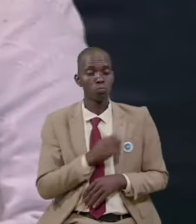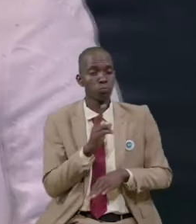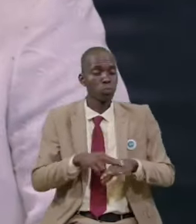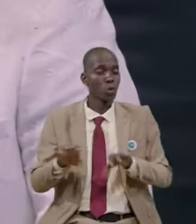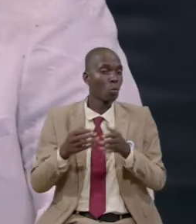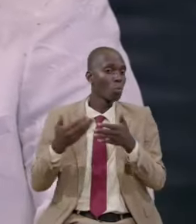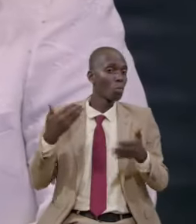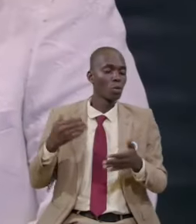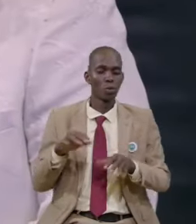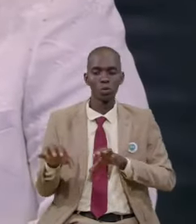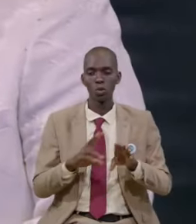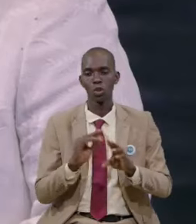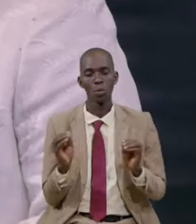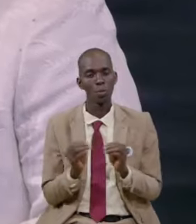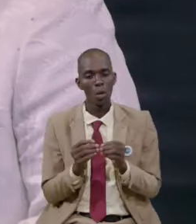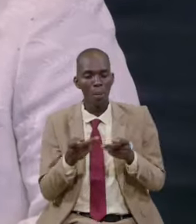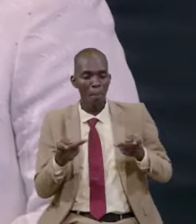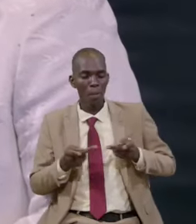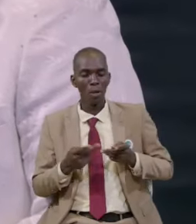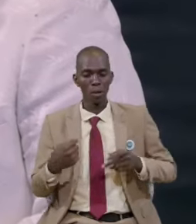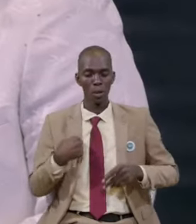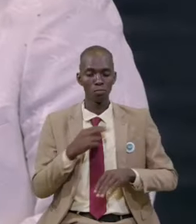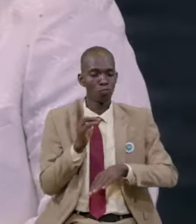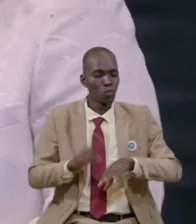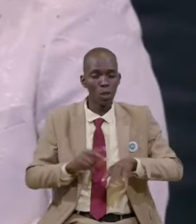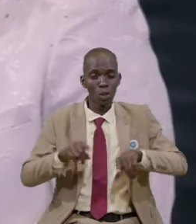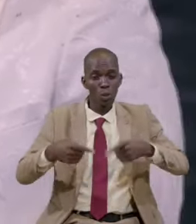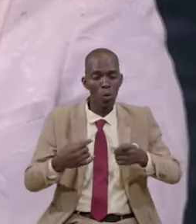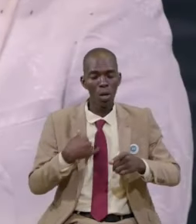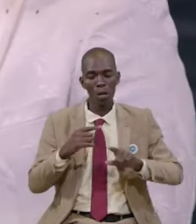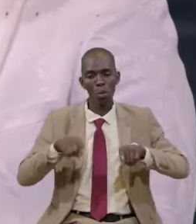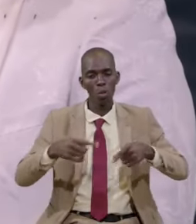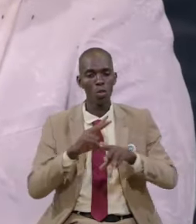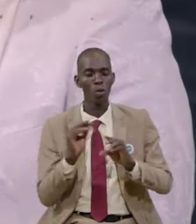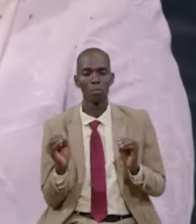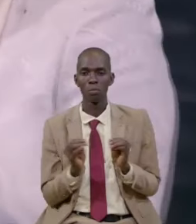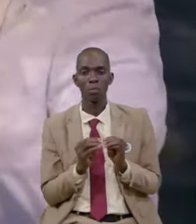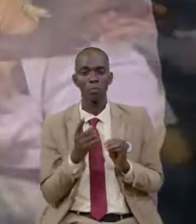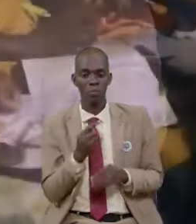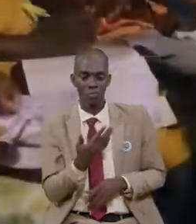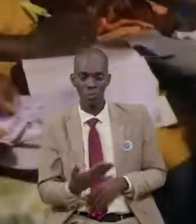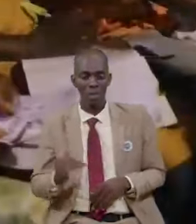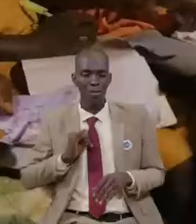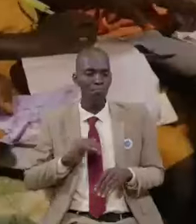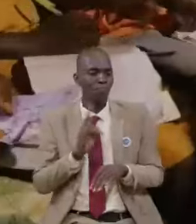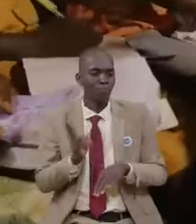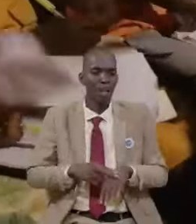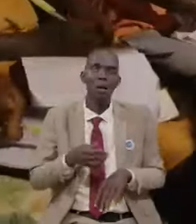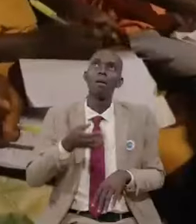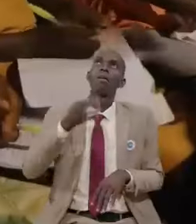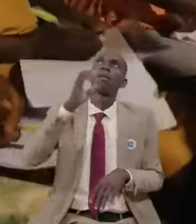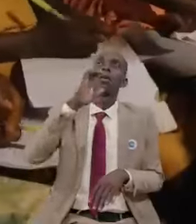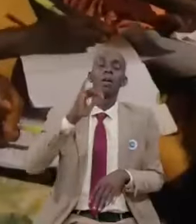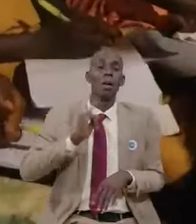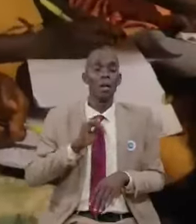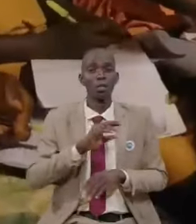go, I go there no more. The things I used to drink, I drink that no more. And the